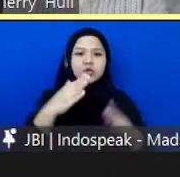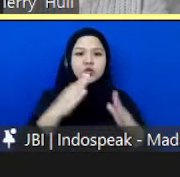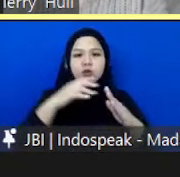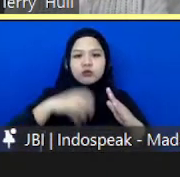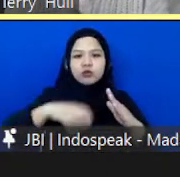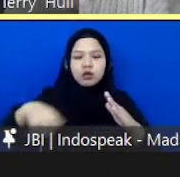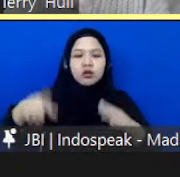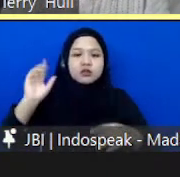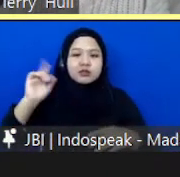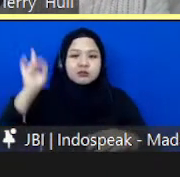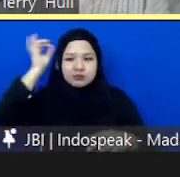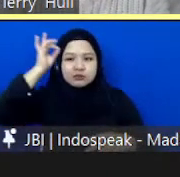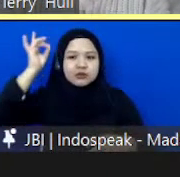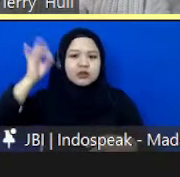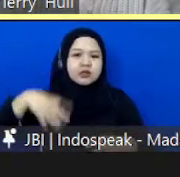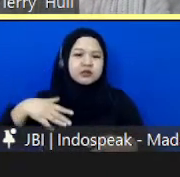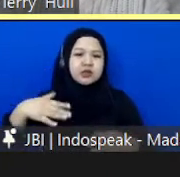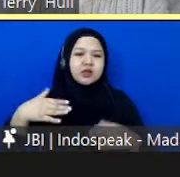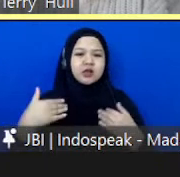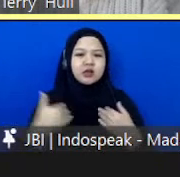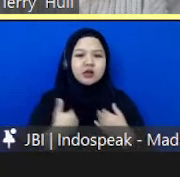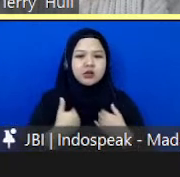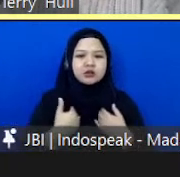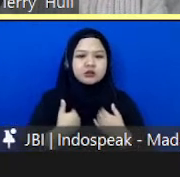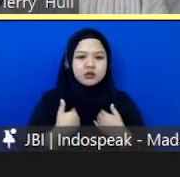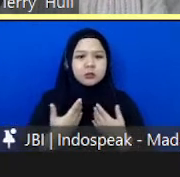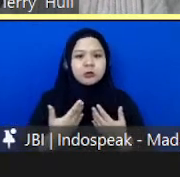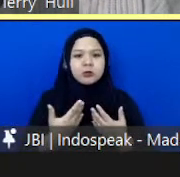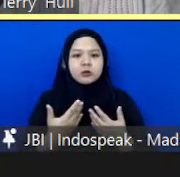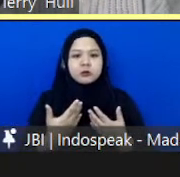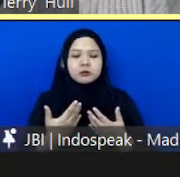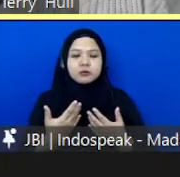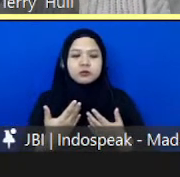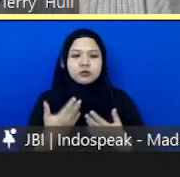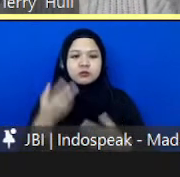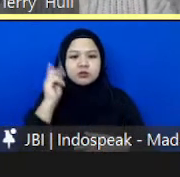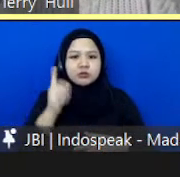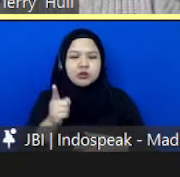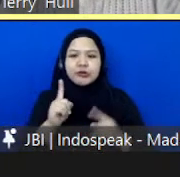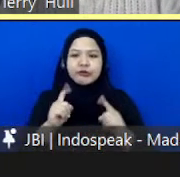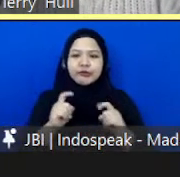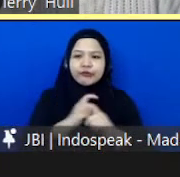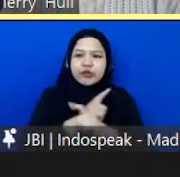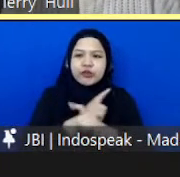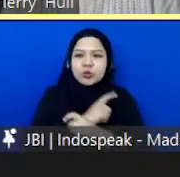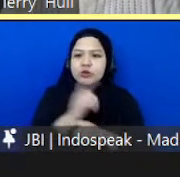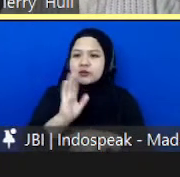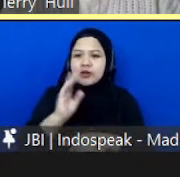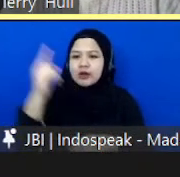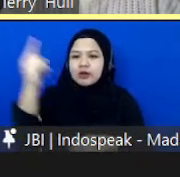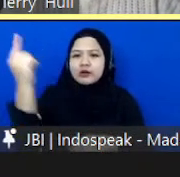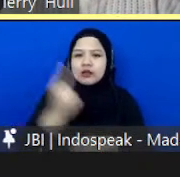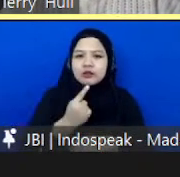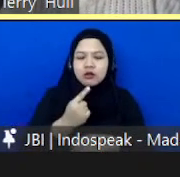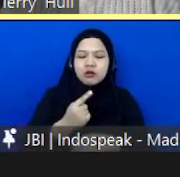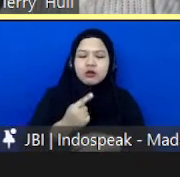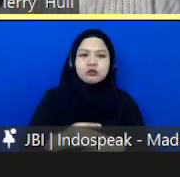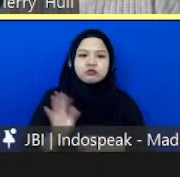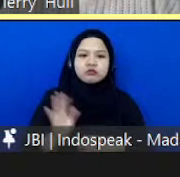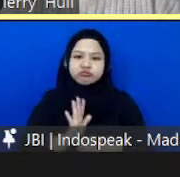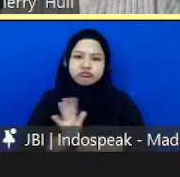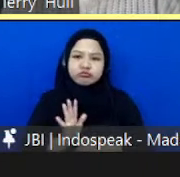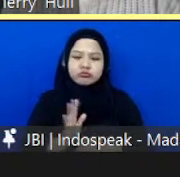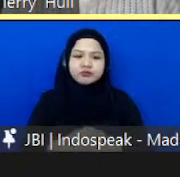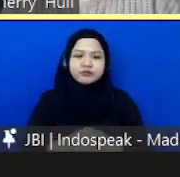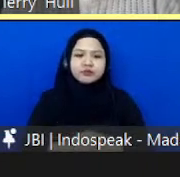village heads wanted to ensure that the virus did not come in from outside. I